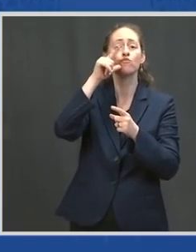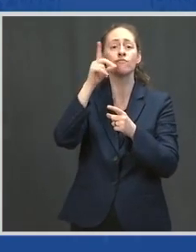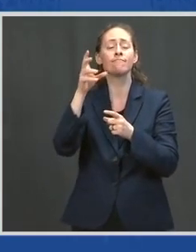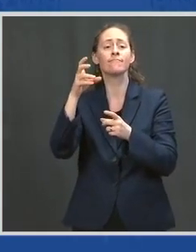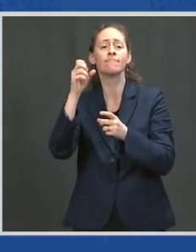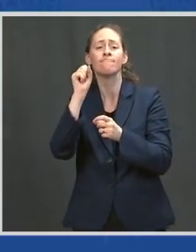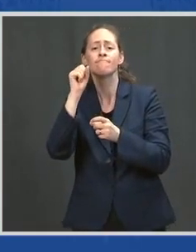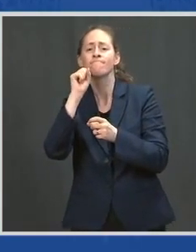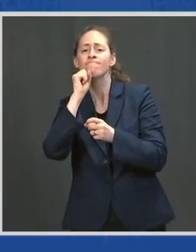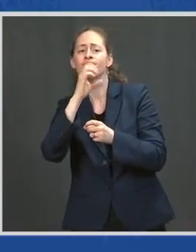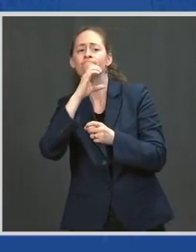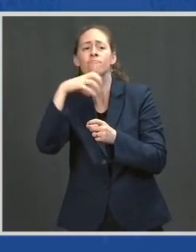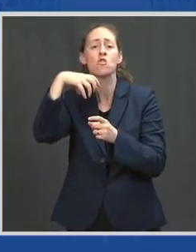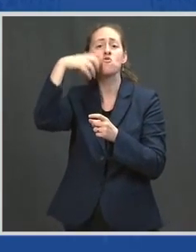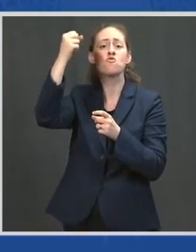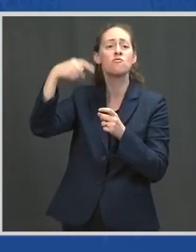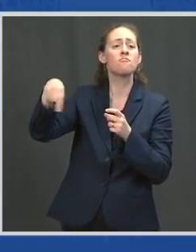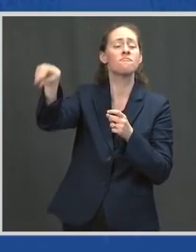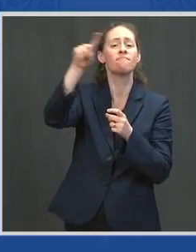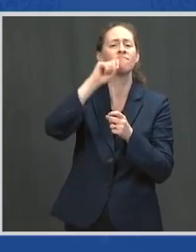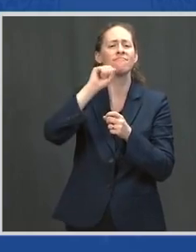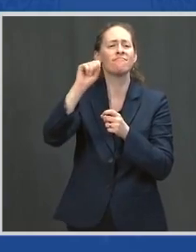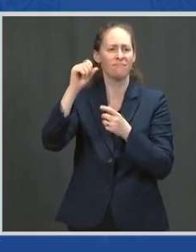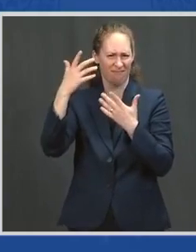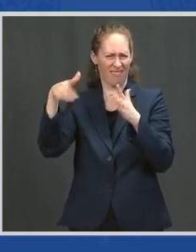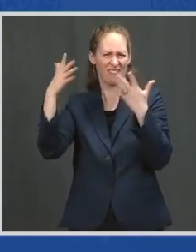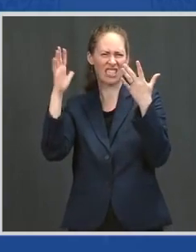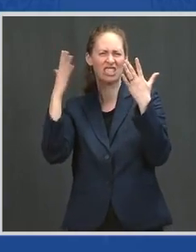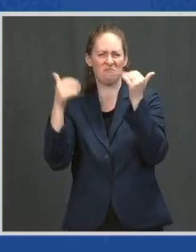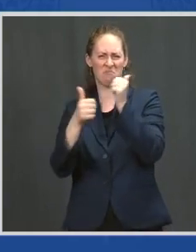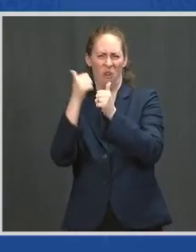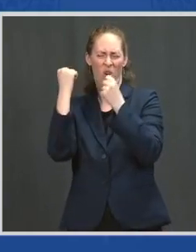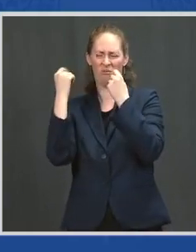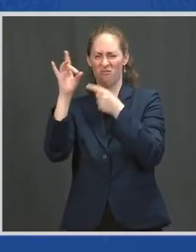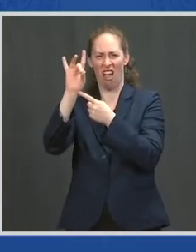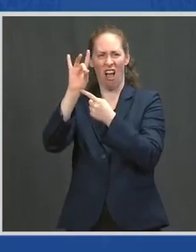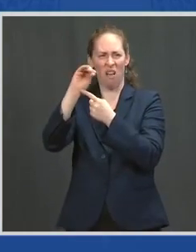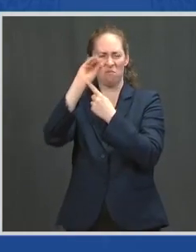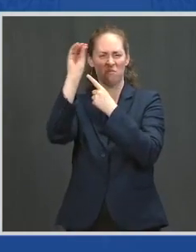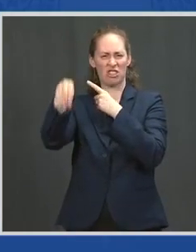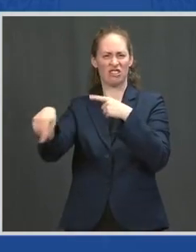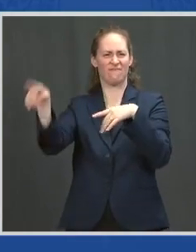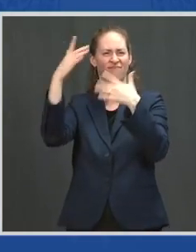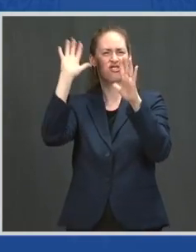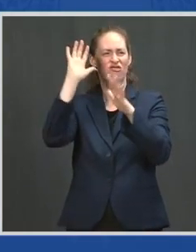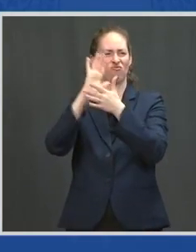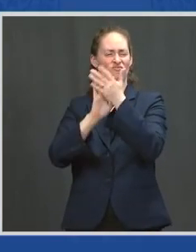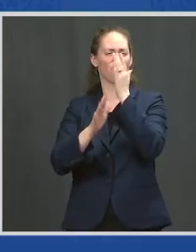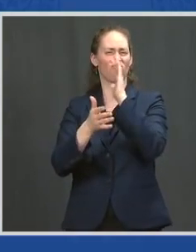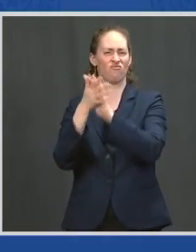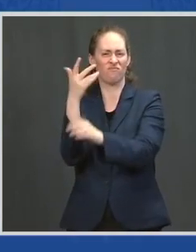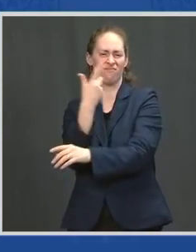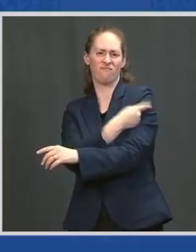over 65 years of age, over 80%, have now been vaccinated, and